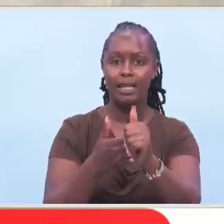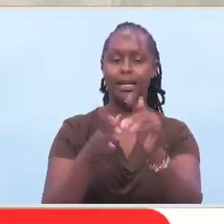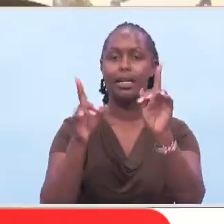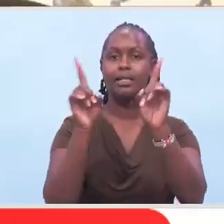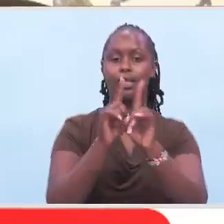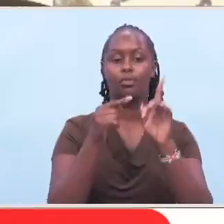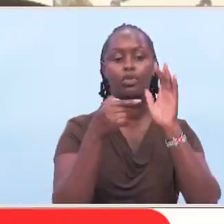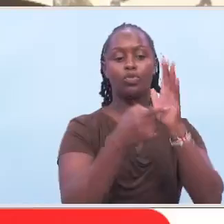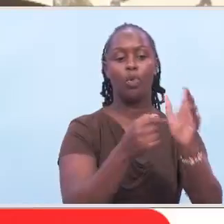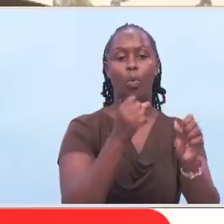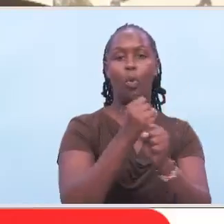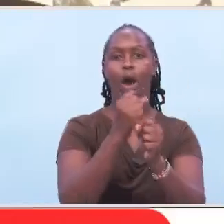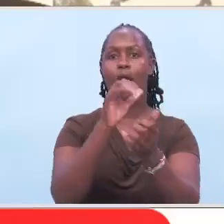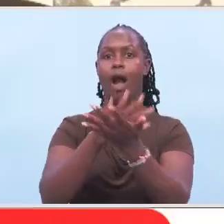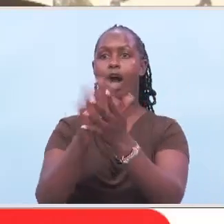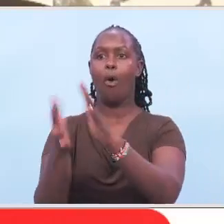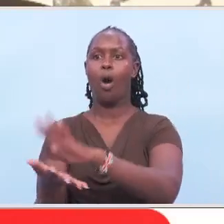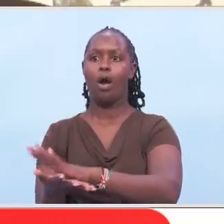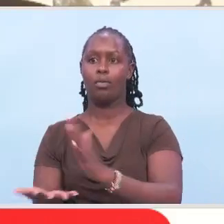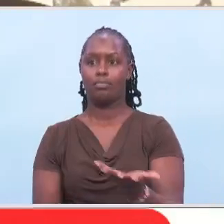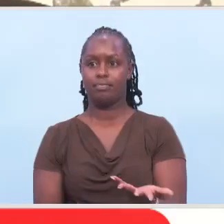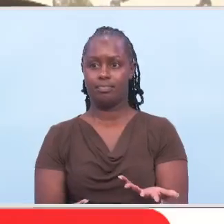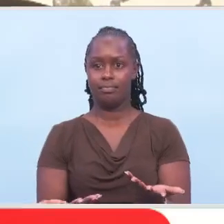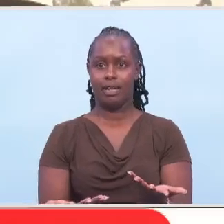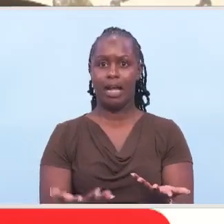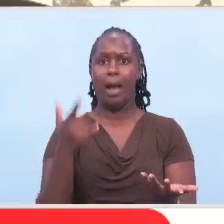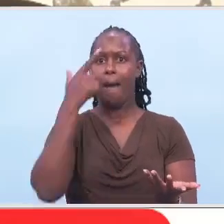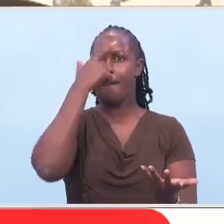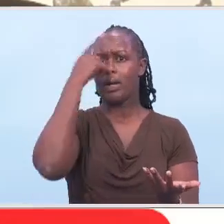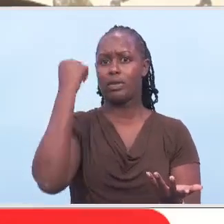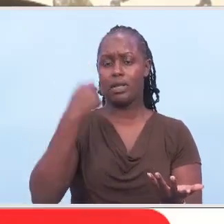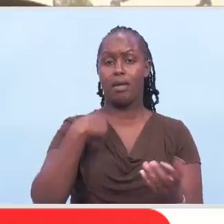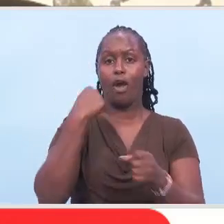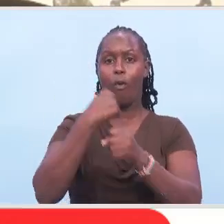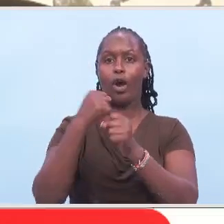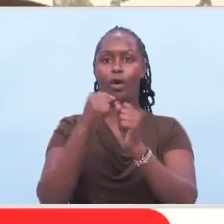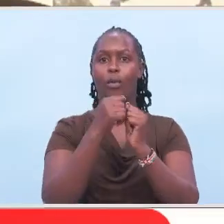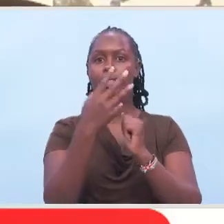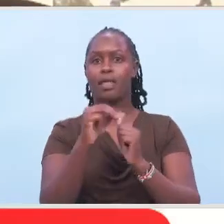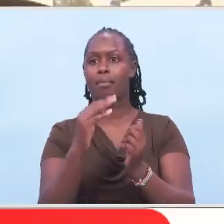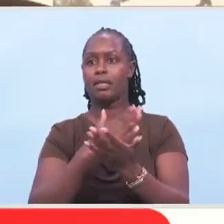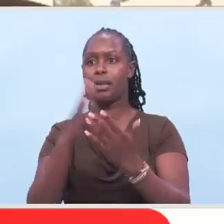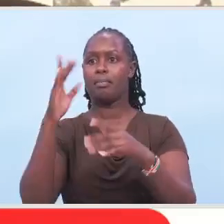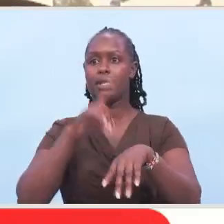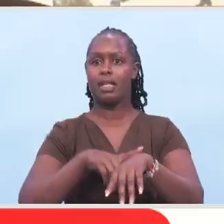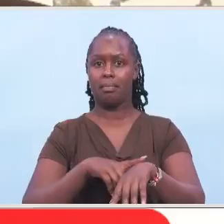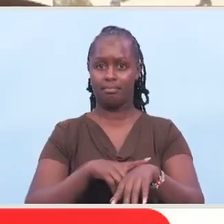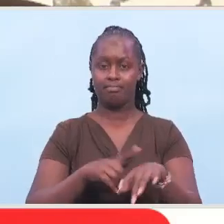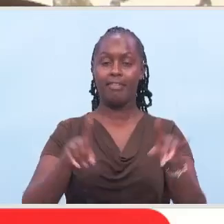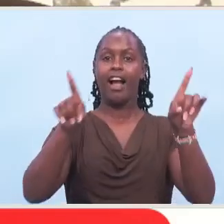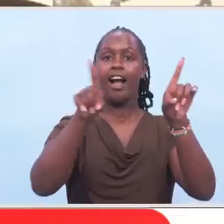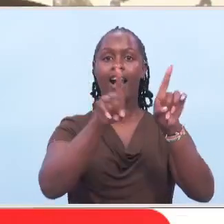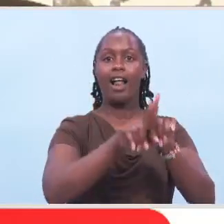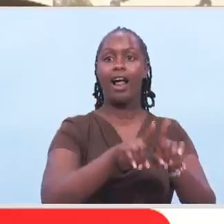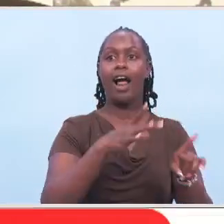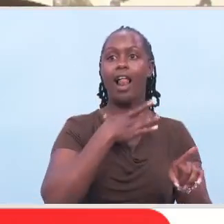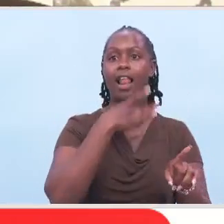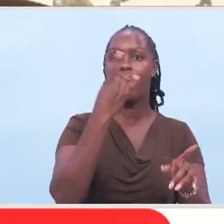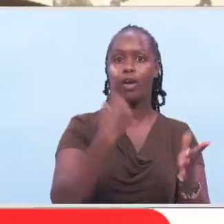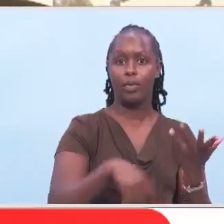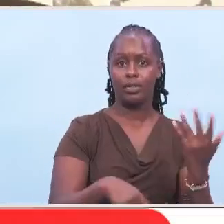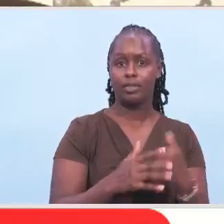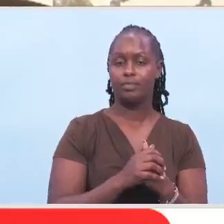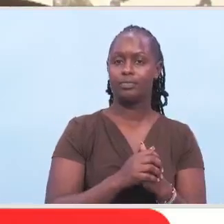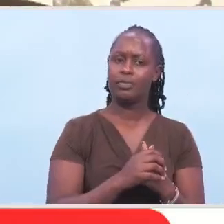huwa inaenda. Niko very willing kwa sababu pia mimi nasaidiana na upande mwingine. Kama hivyo kujulia